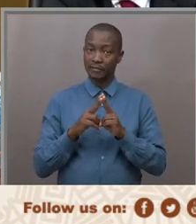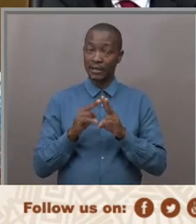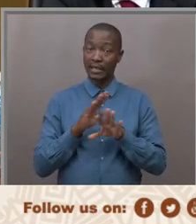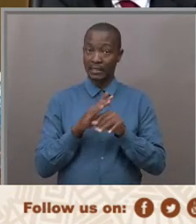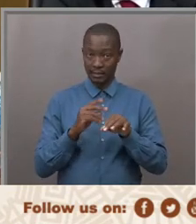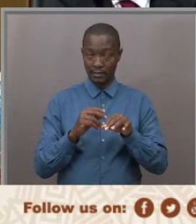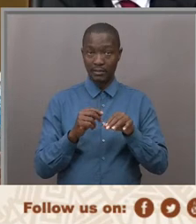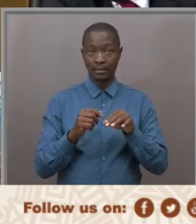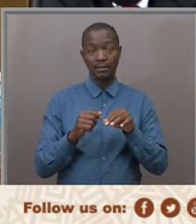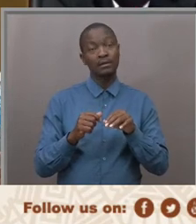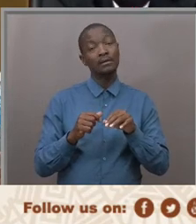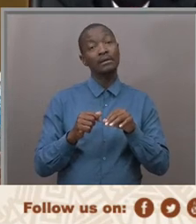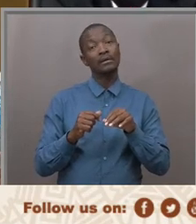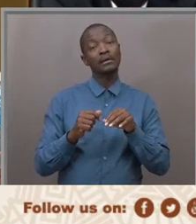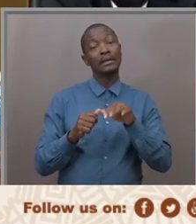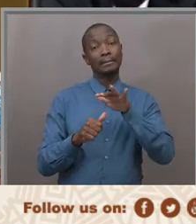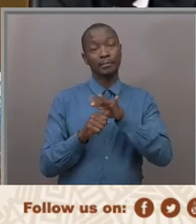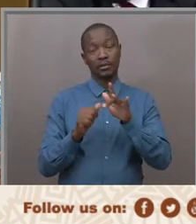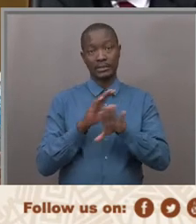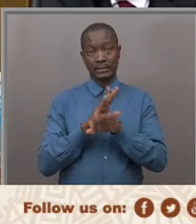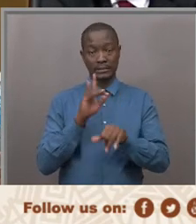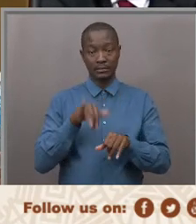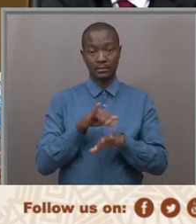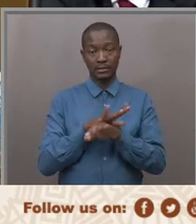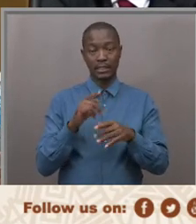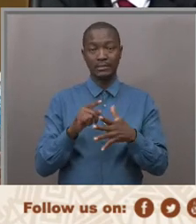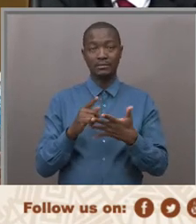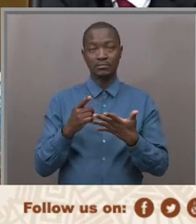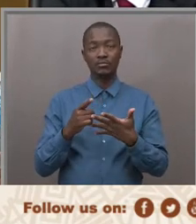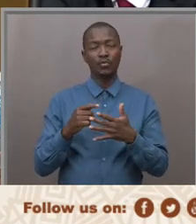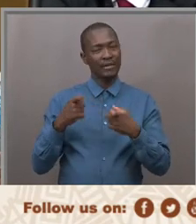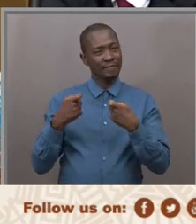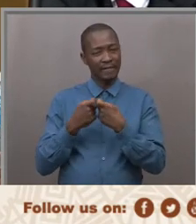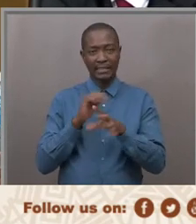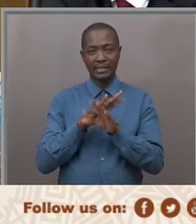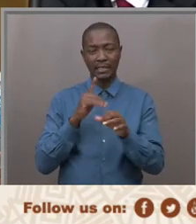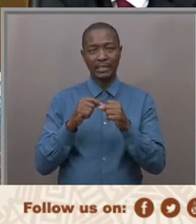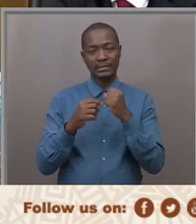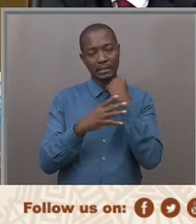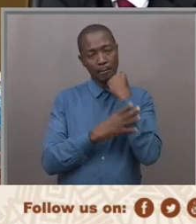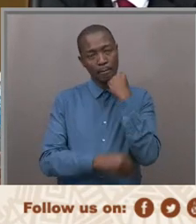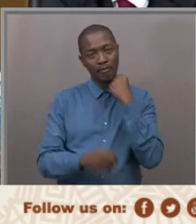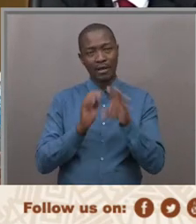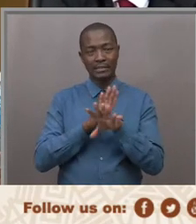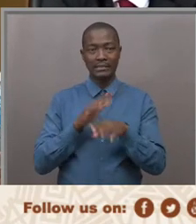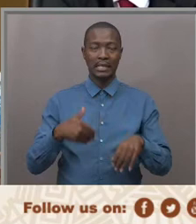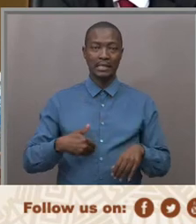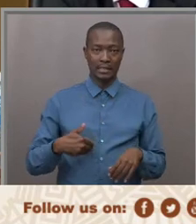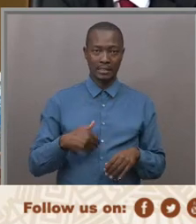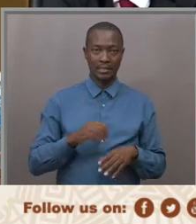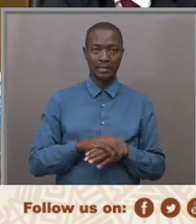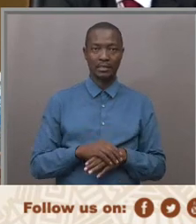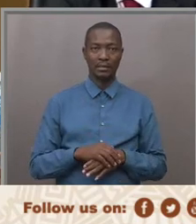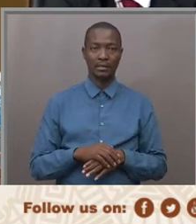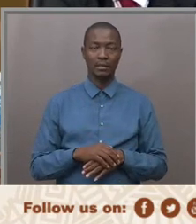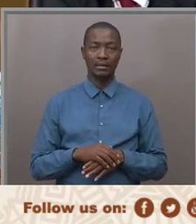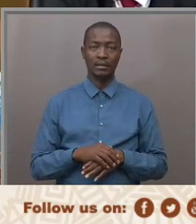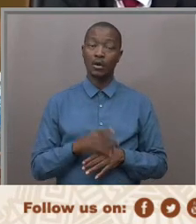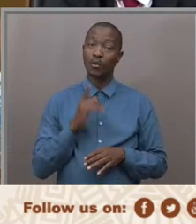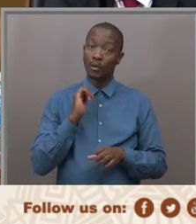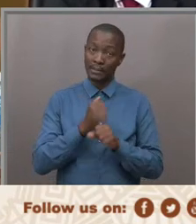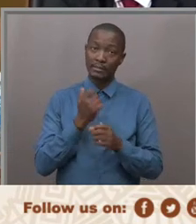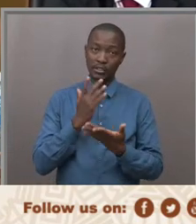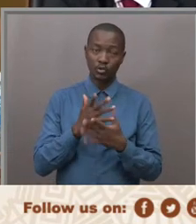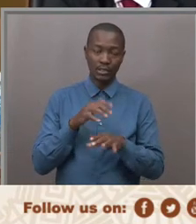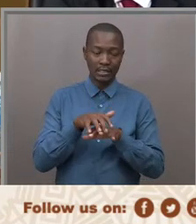intensify the fight against poverty and hunger. And it is absolutely important that we lift the potential of the